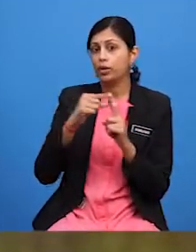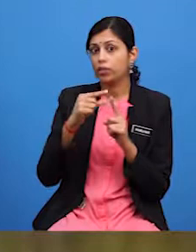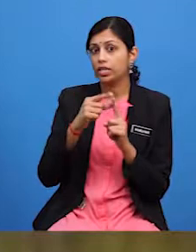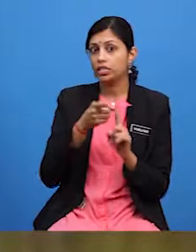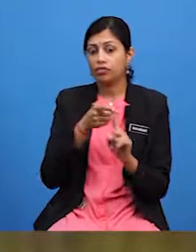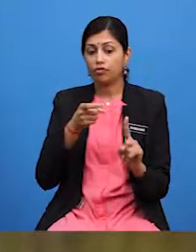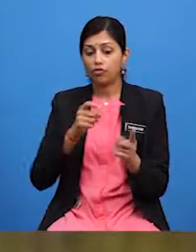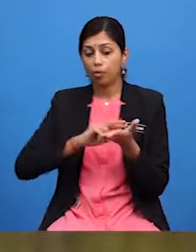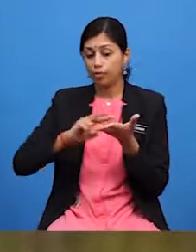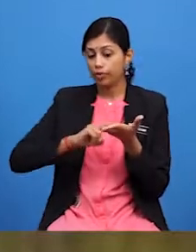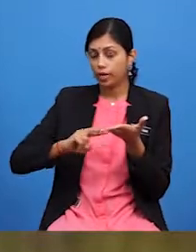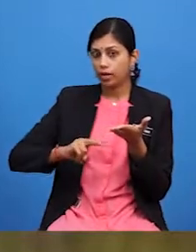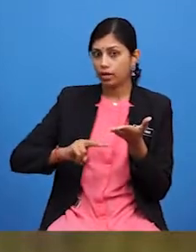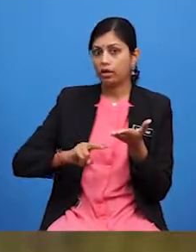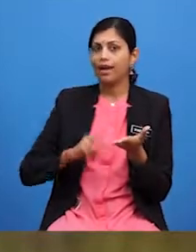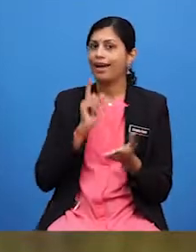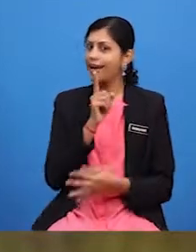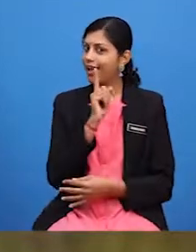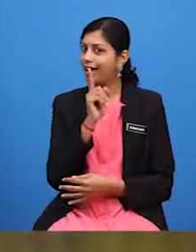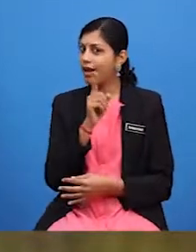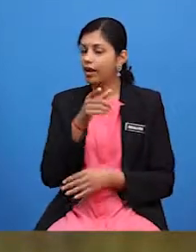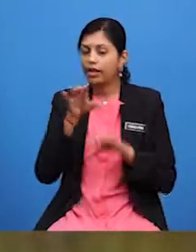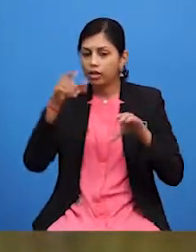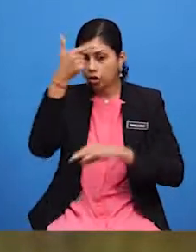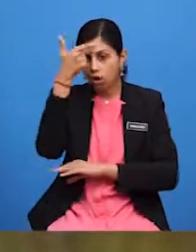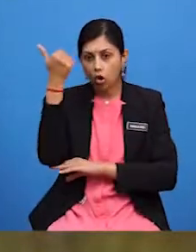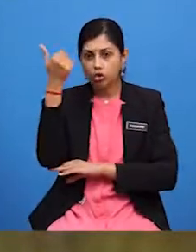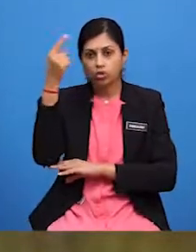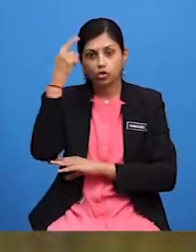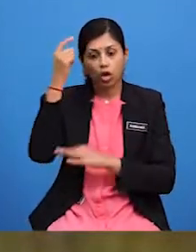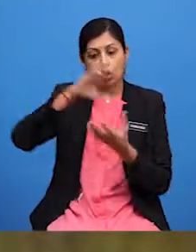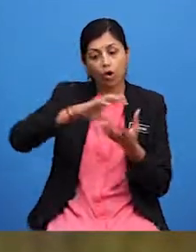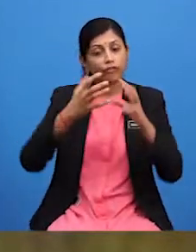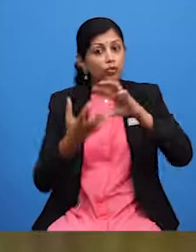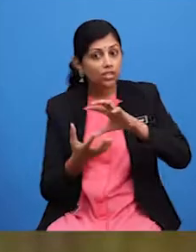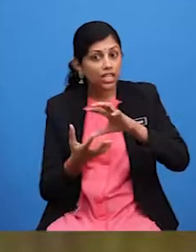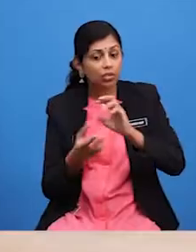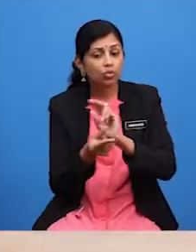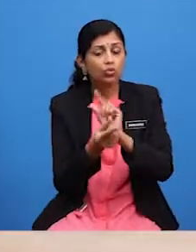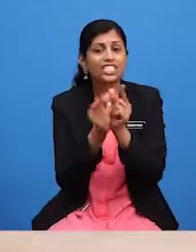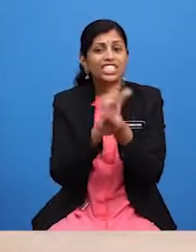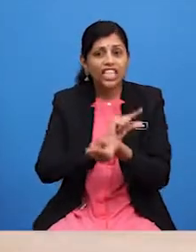confusion to the reader because it can change the message in the original text.